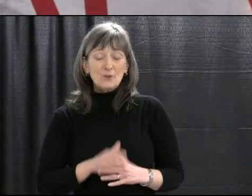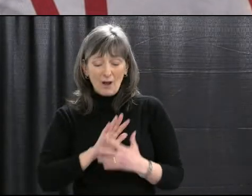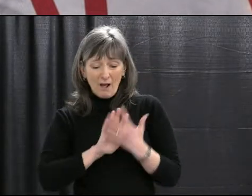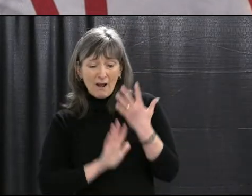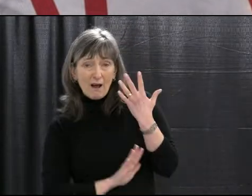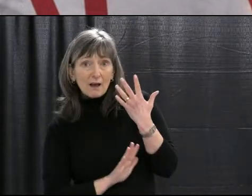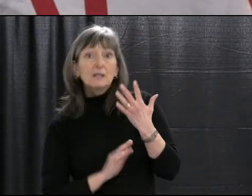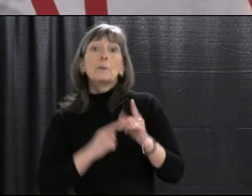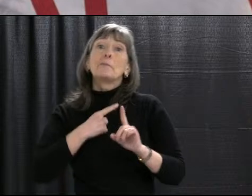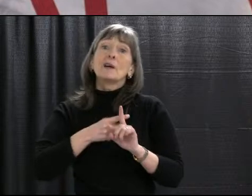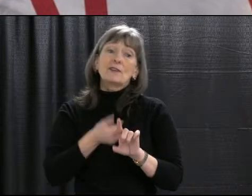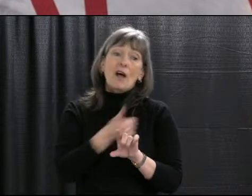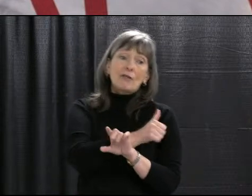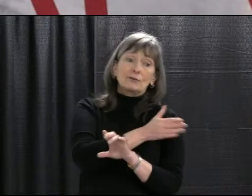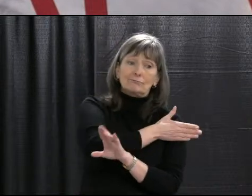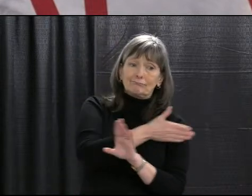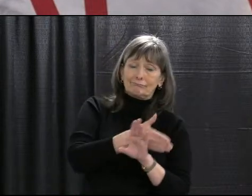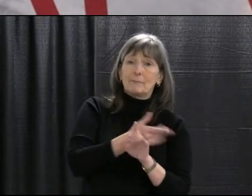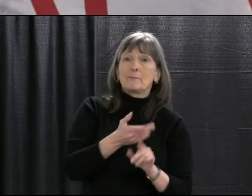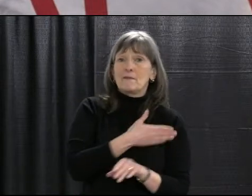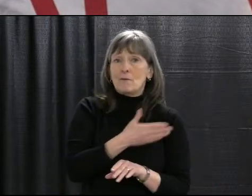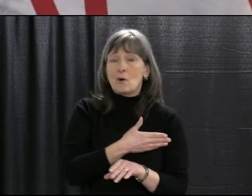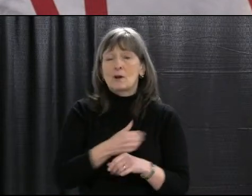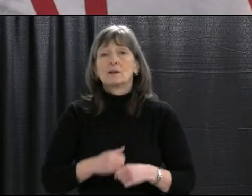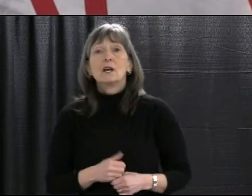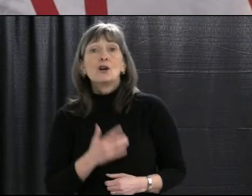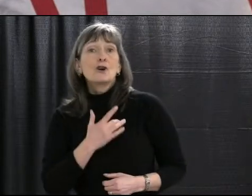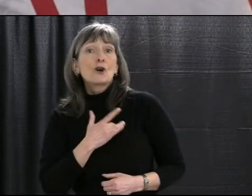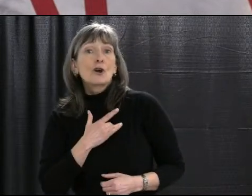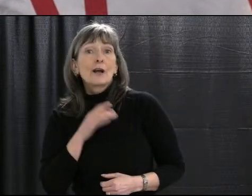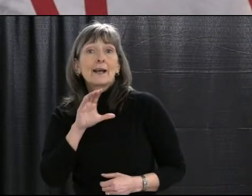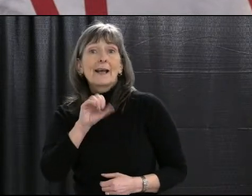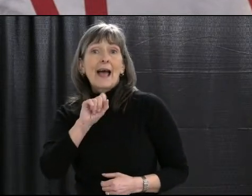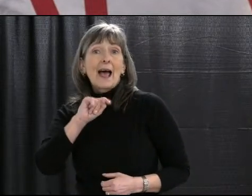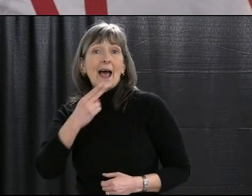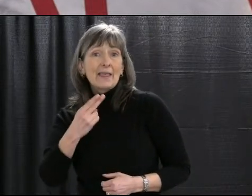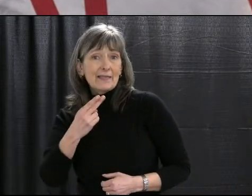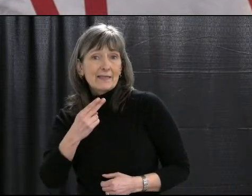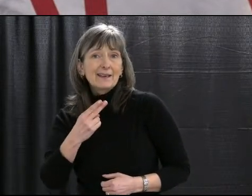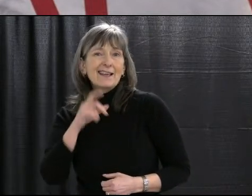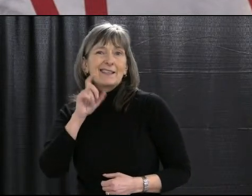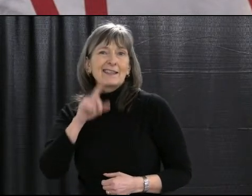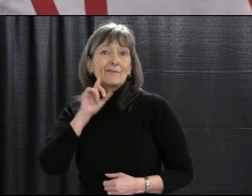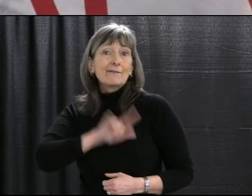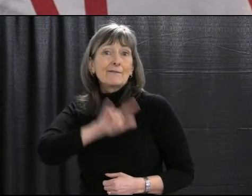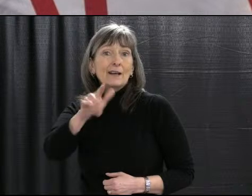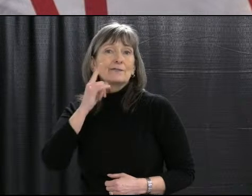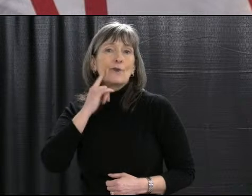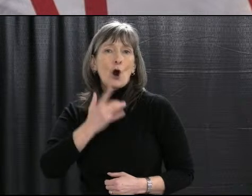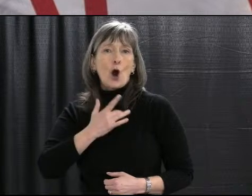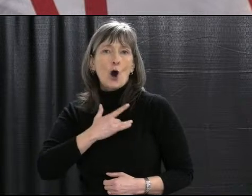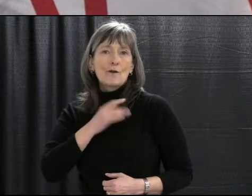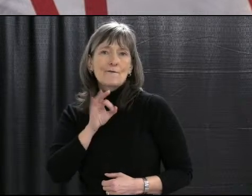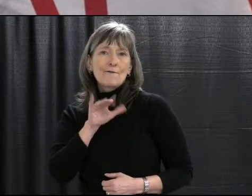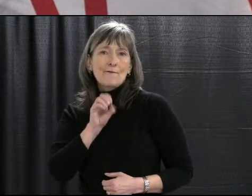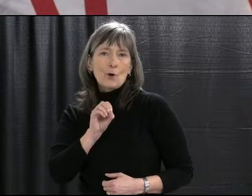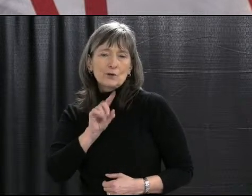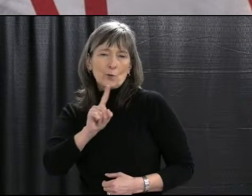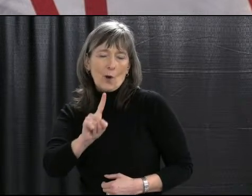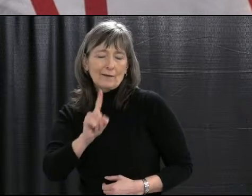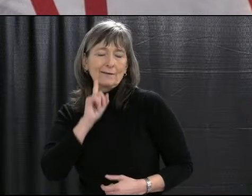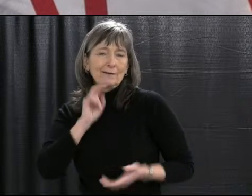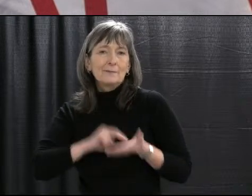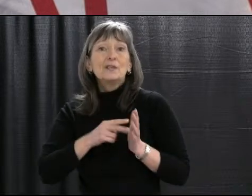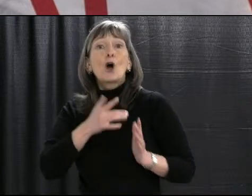put in place, including our cardiac cath flights, also known as Heart Force One, which fly